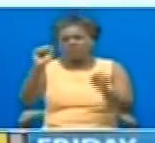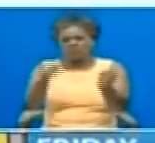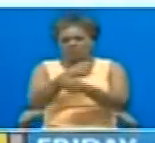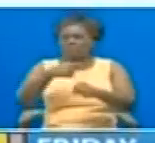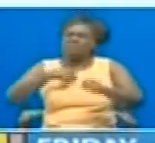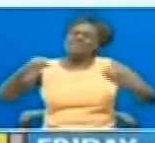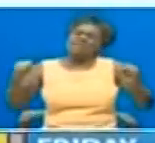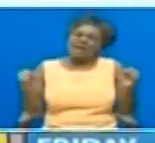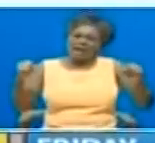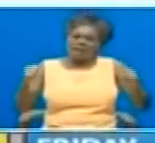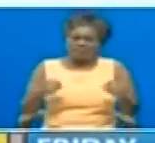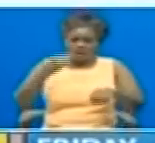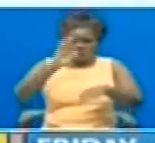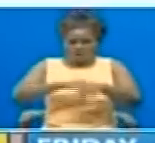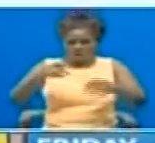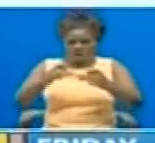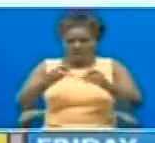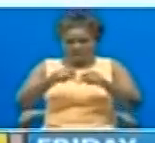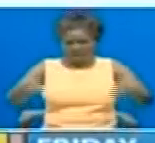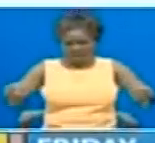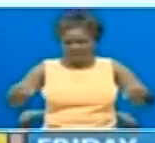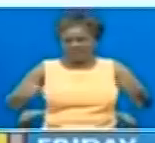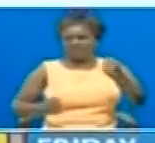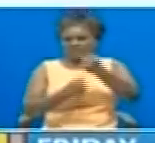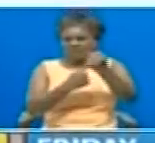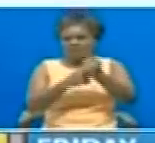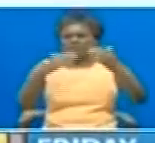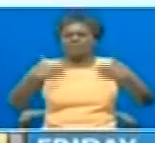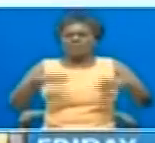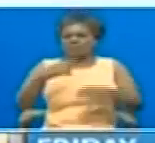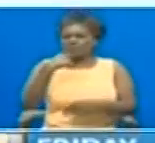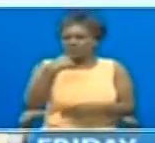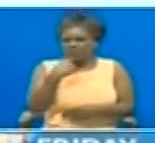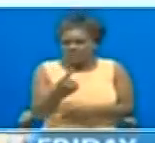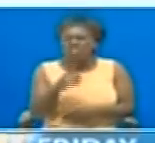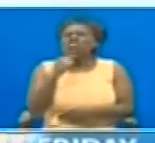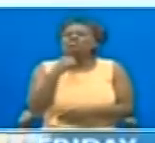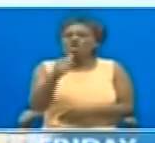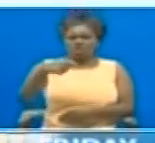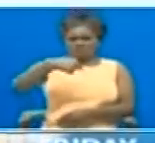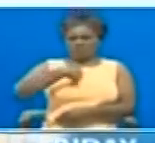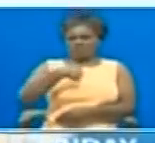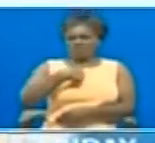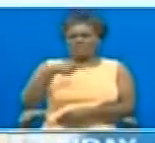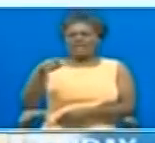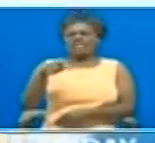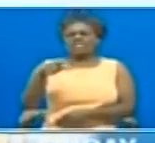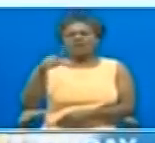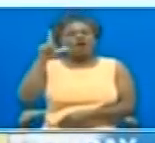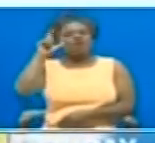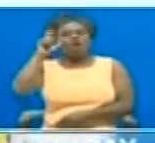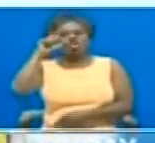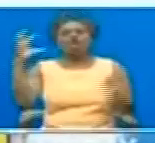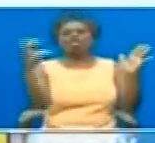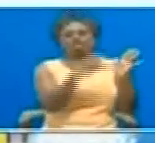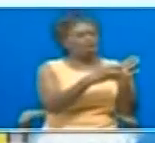when I read it, like, online, everybody's mm-hmm. like, she did it. Supporting. And some people were saying, it's not her. Yeah. Those abs That's are Photoshop. And I made